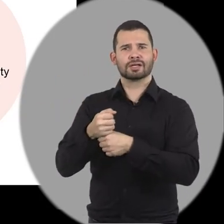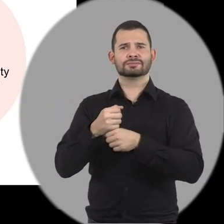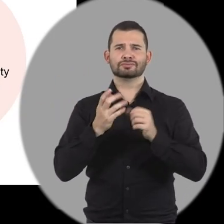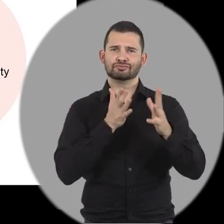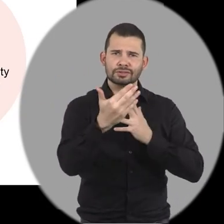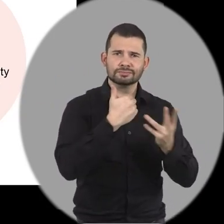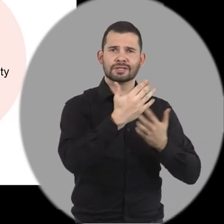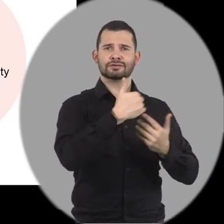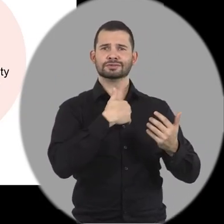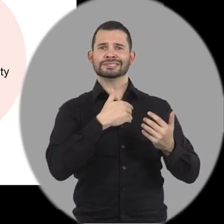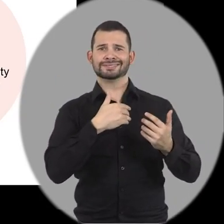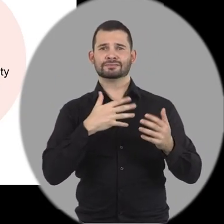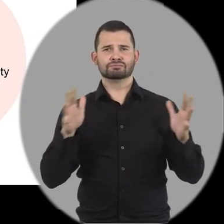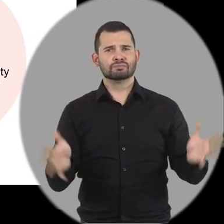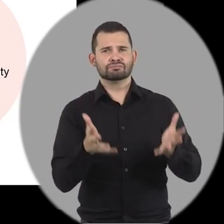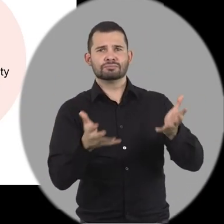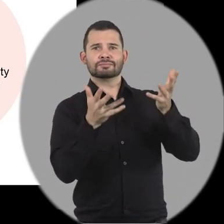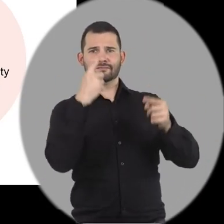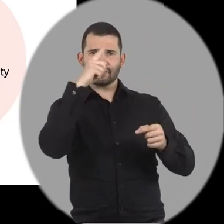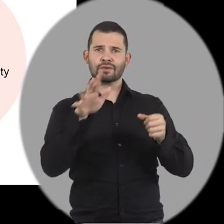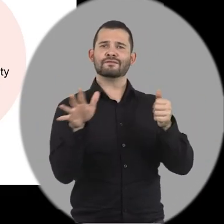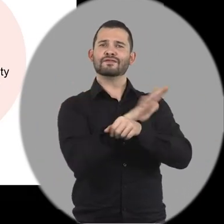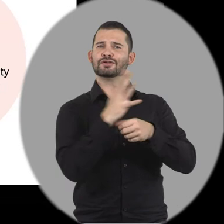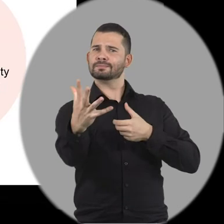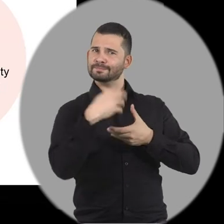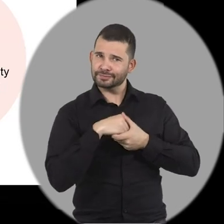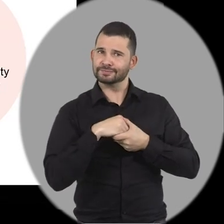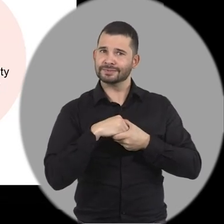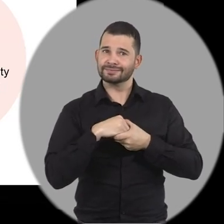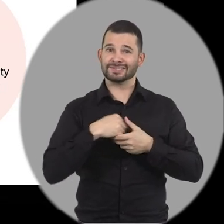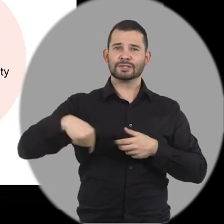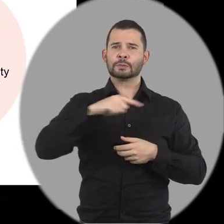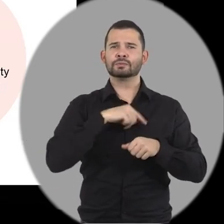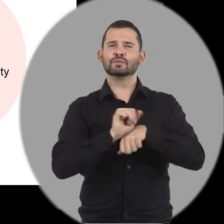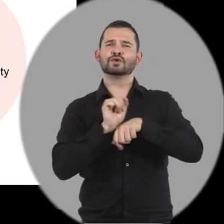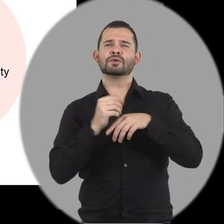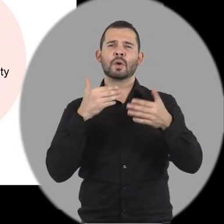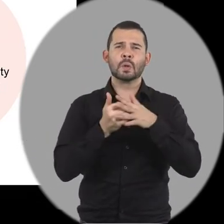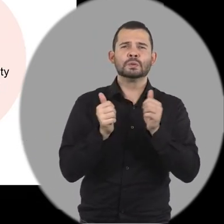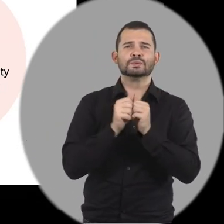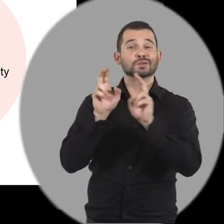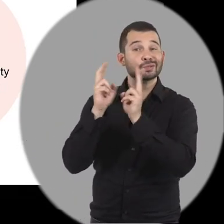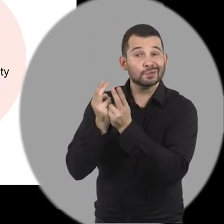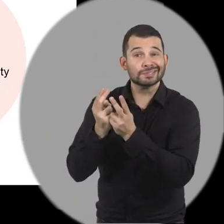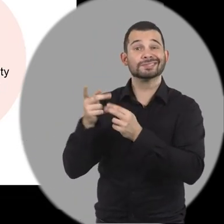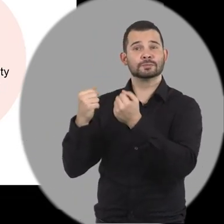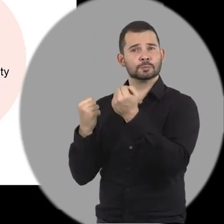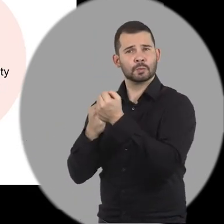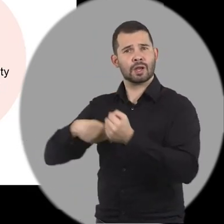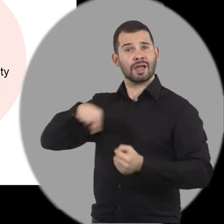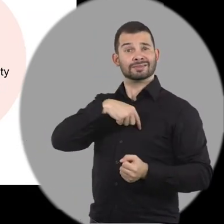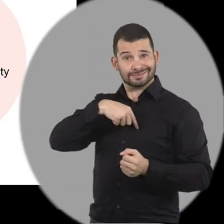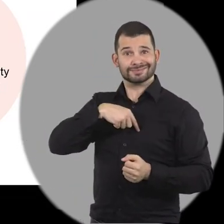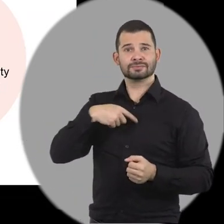and transparency so that we can motivate full participation. We're working closely with our unions to support us by